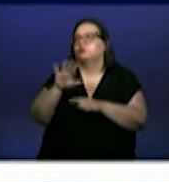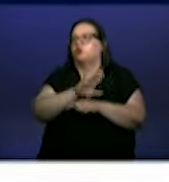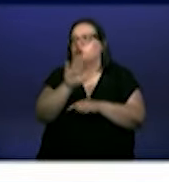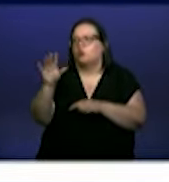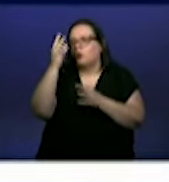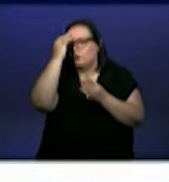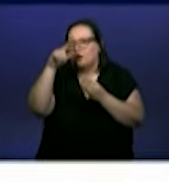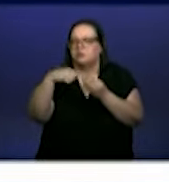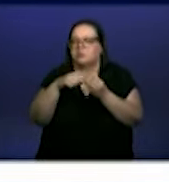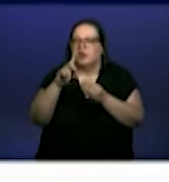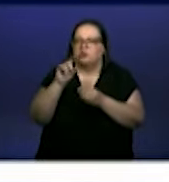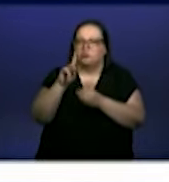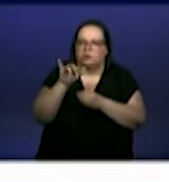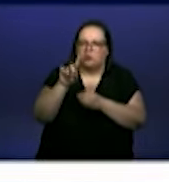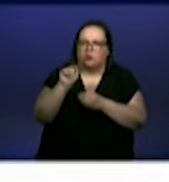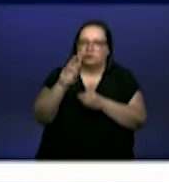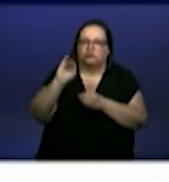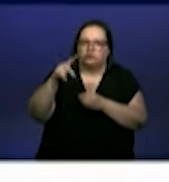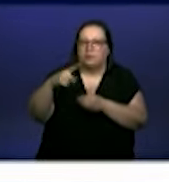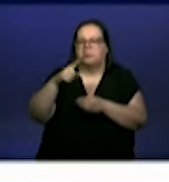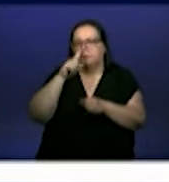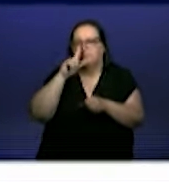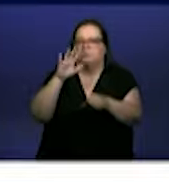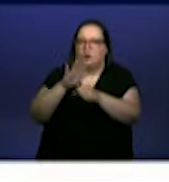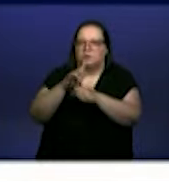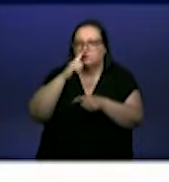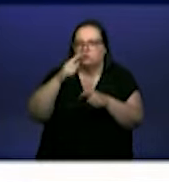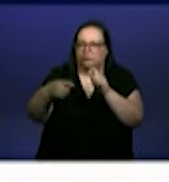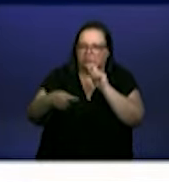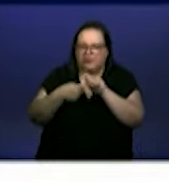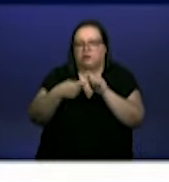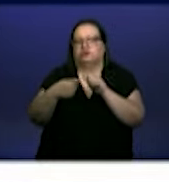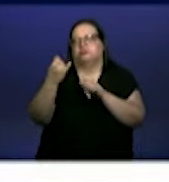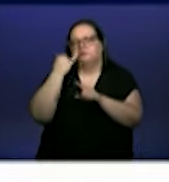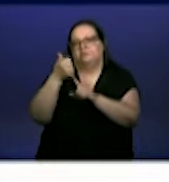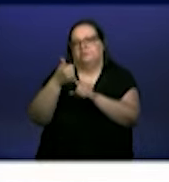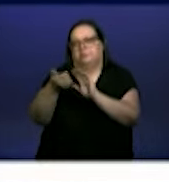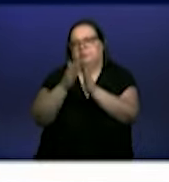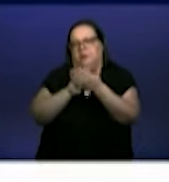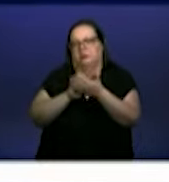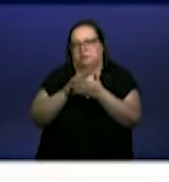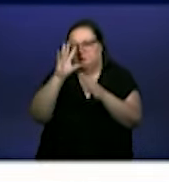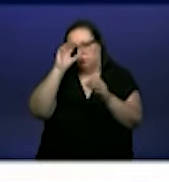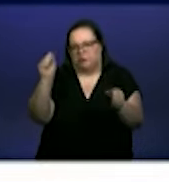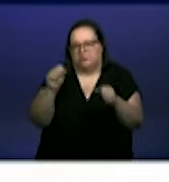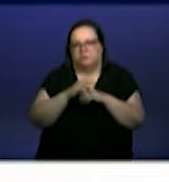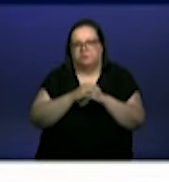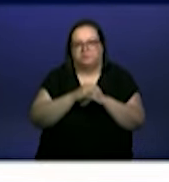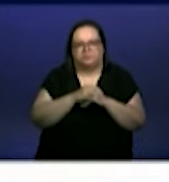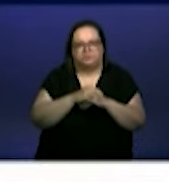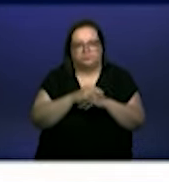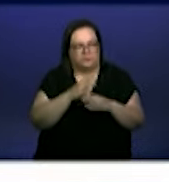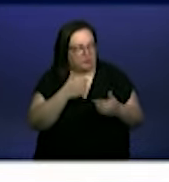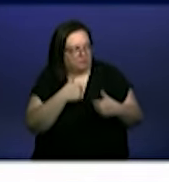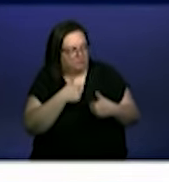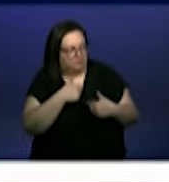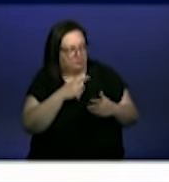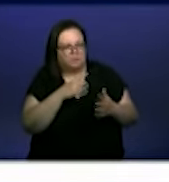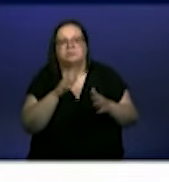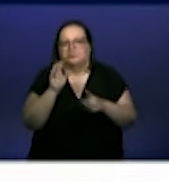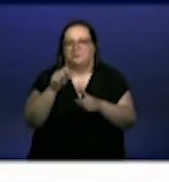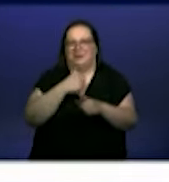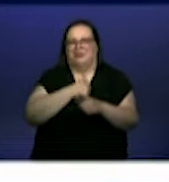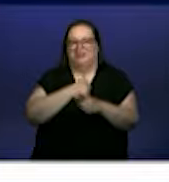promising revenge and retribution should he become president? I think it's sad. Time is yours. Sorry about